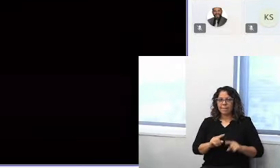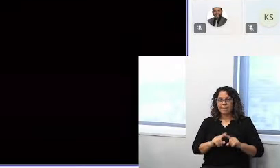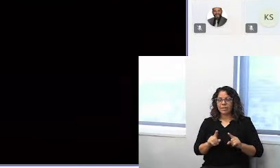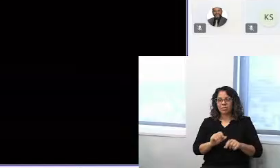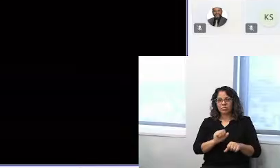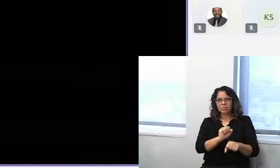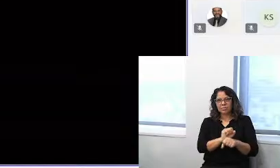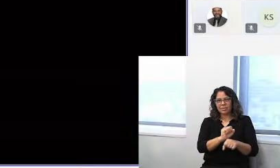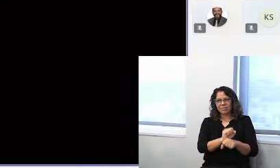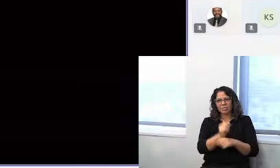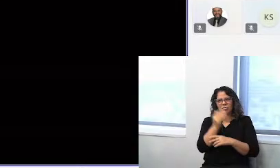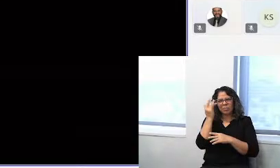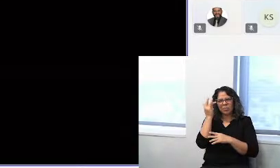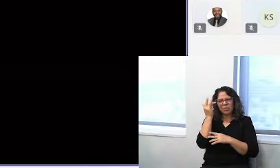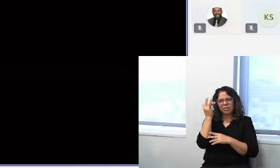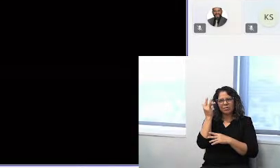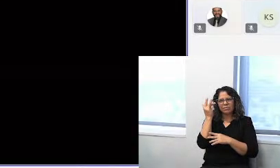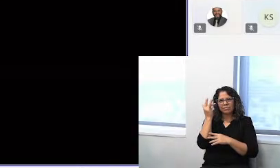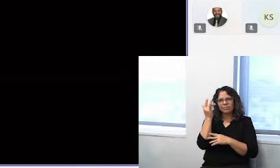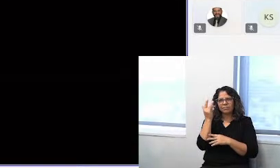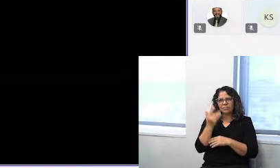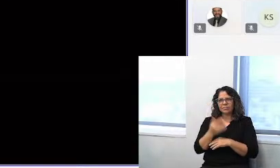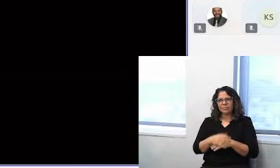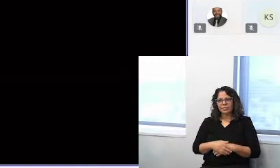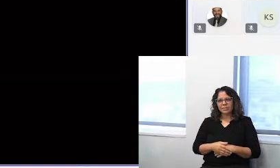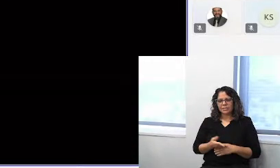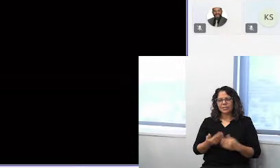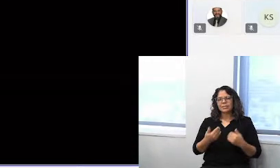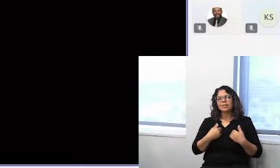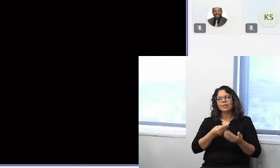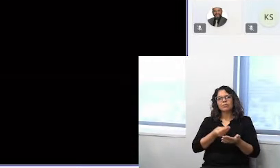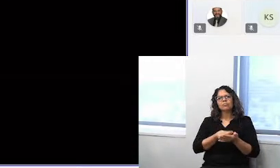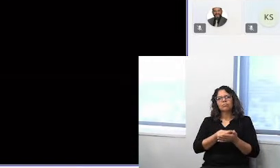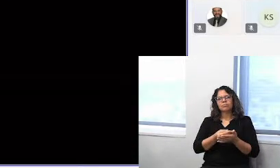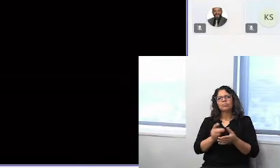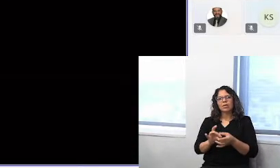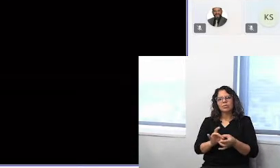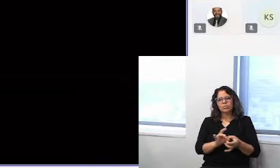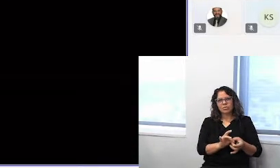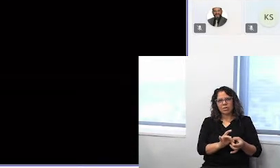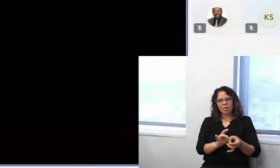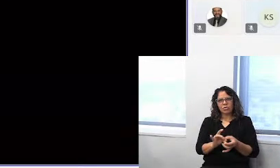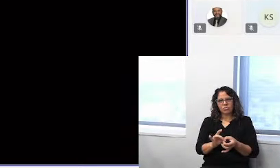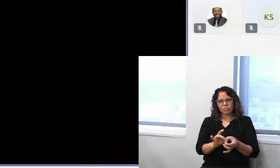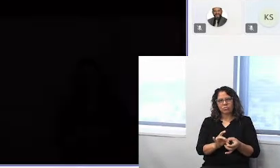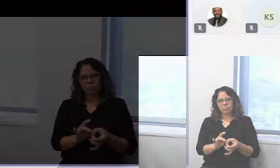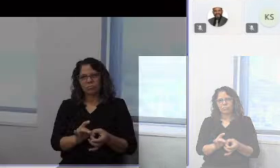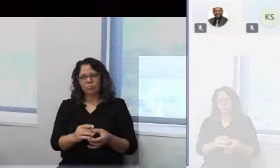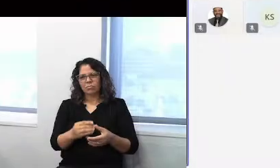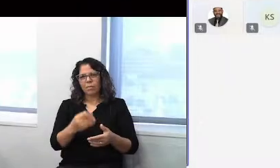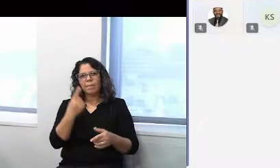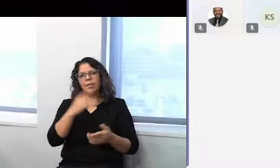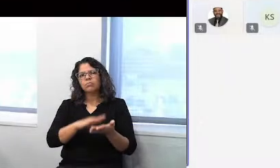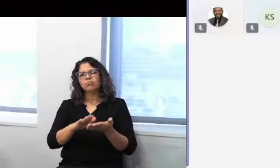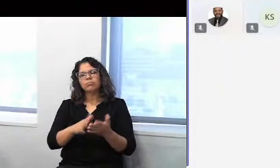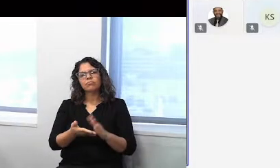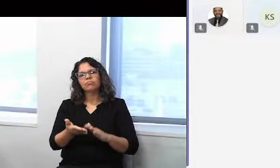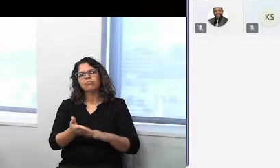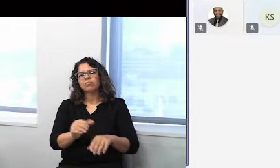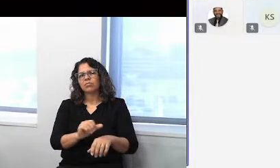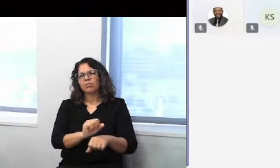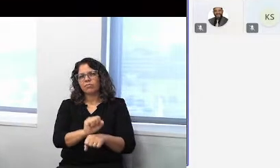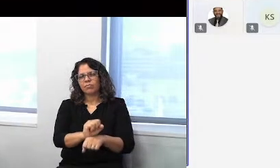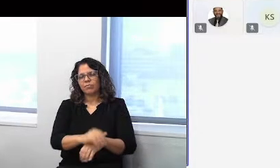already some funding associated with it and the stages. Okay, thank you. Okay, colleagues, let's talk